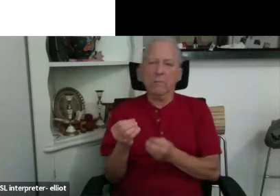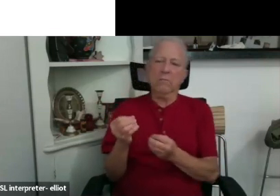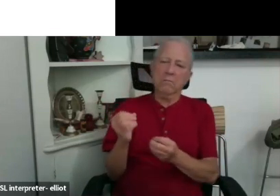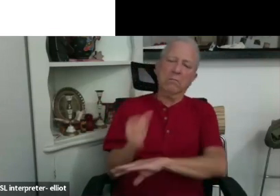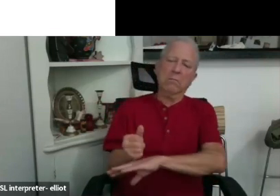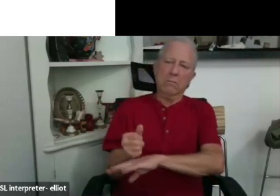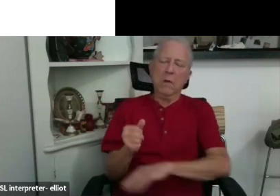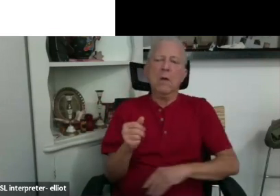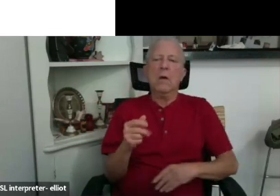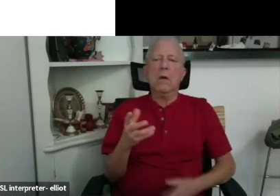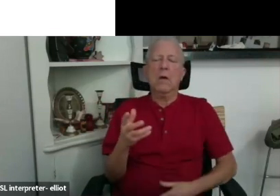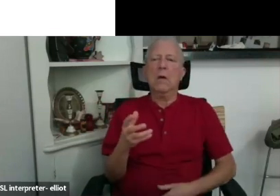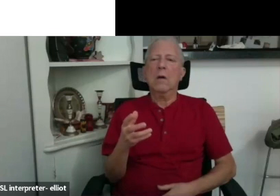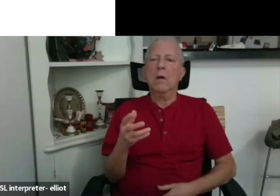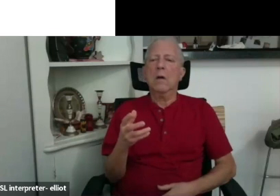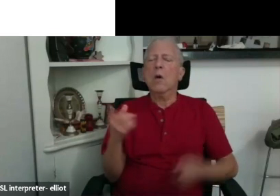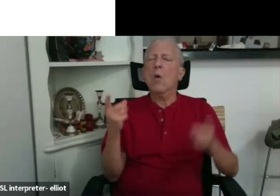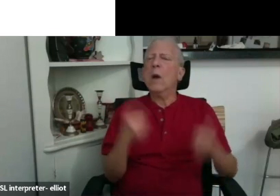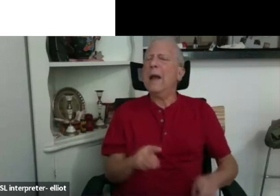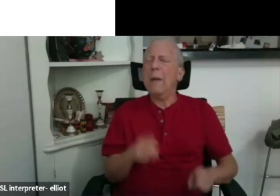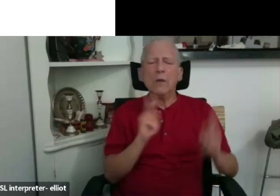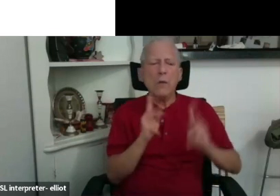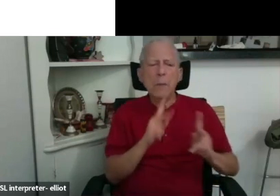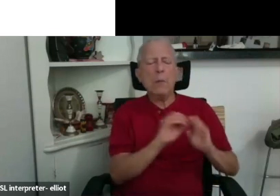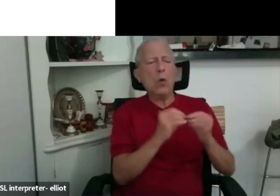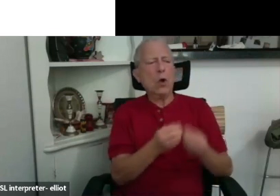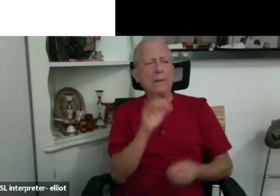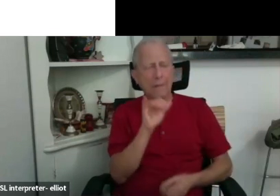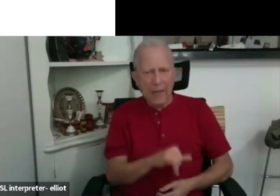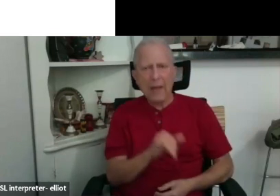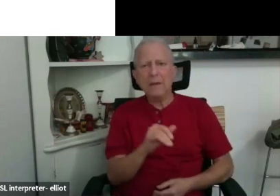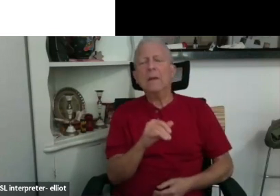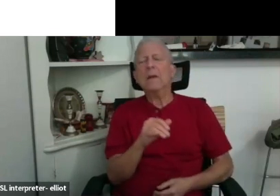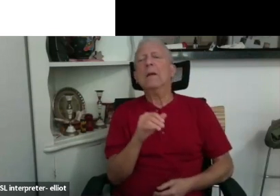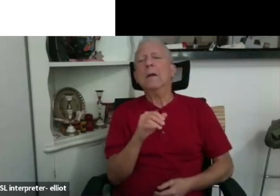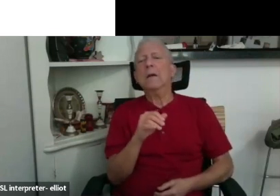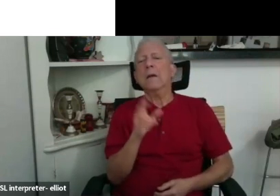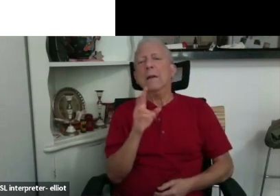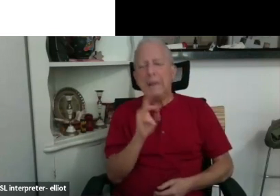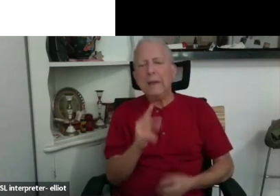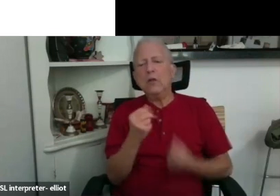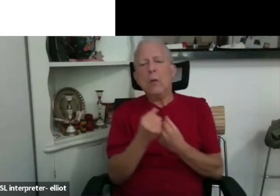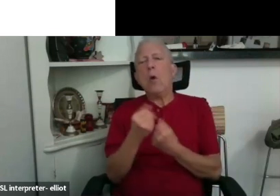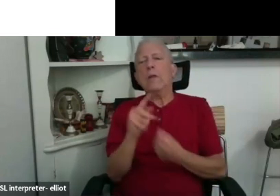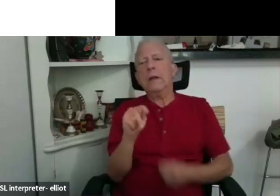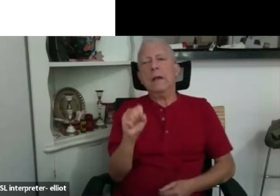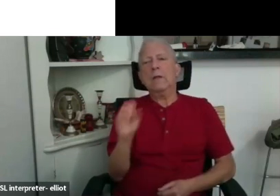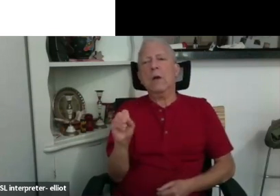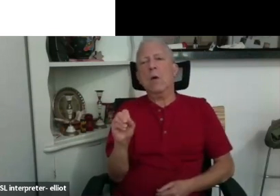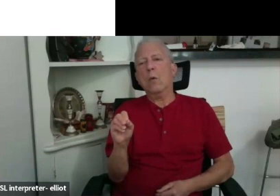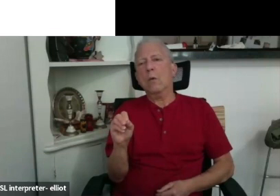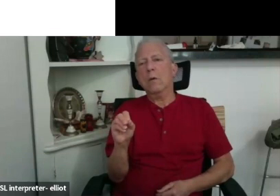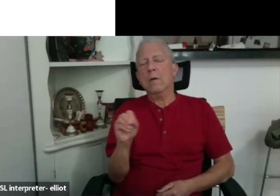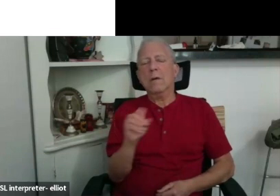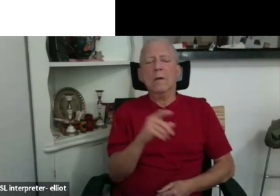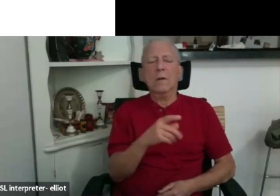like what happens to the people or organizations that supported those TSOs? So these are like the terrorist